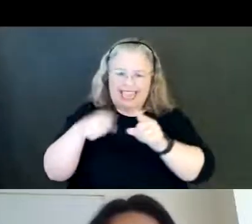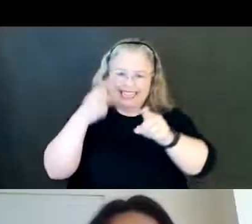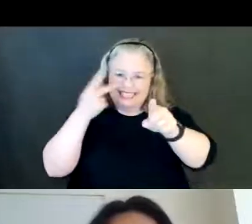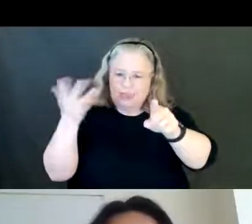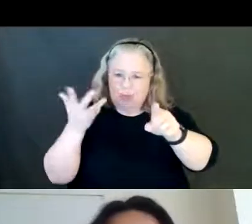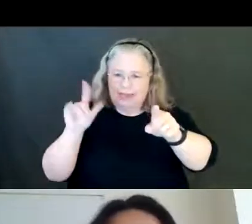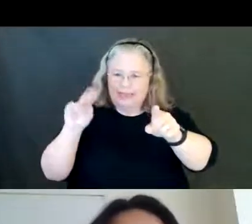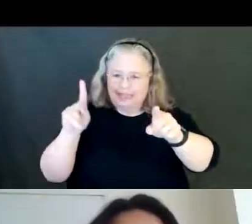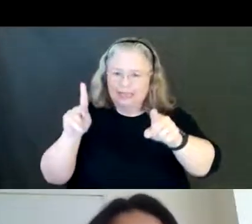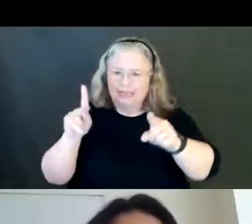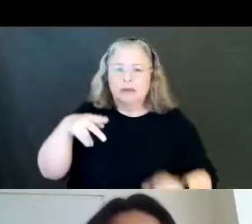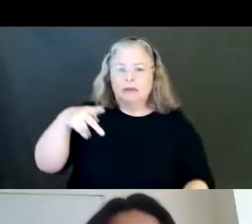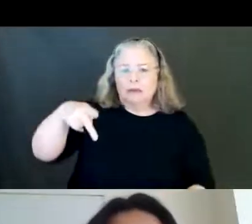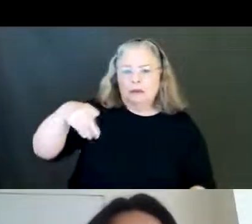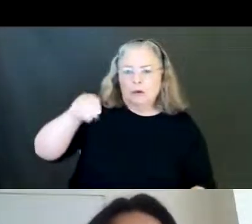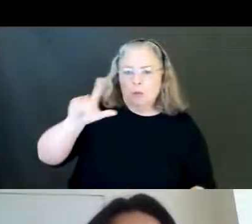So it is the